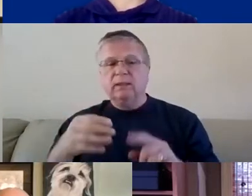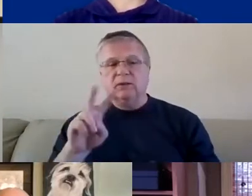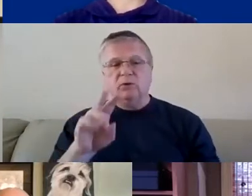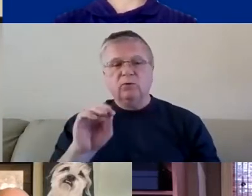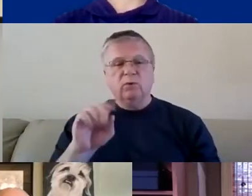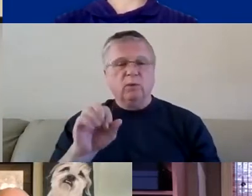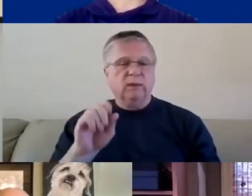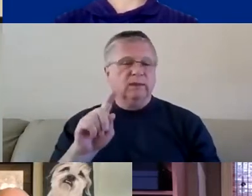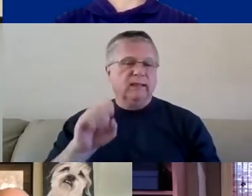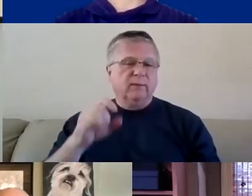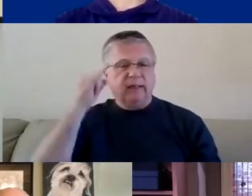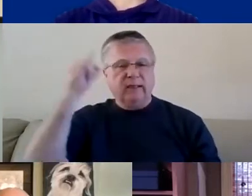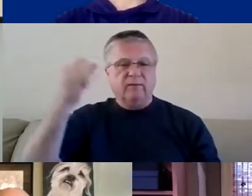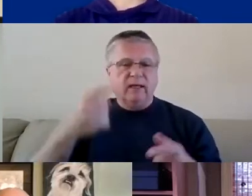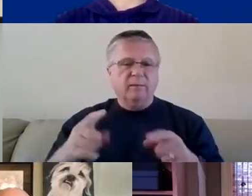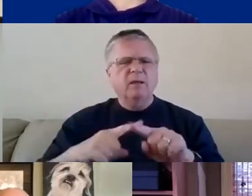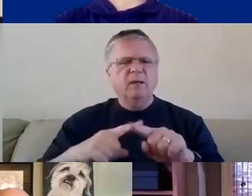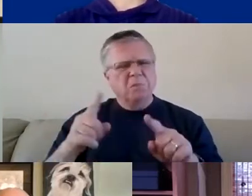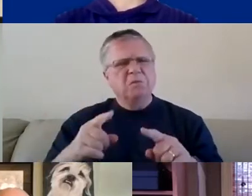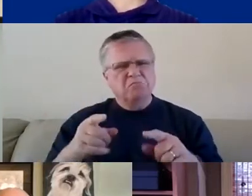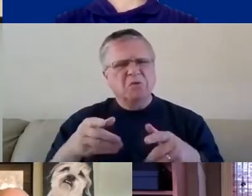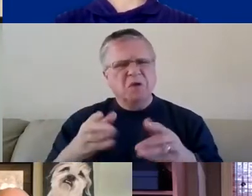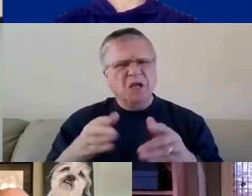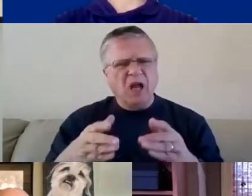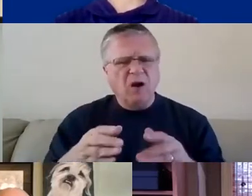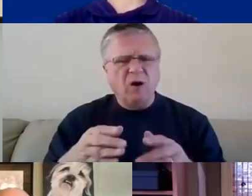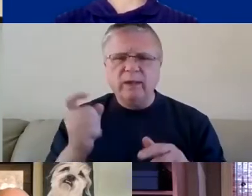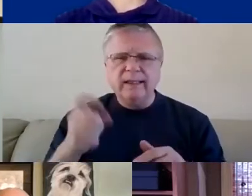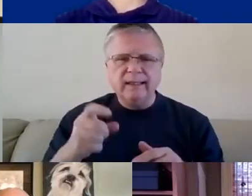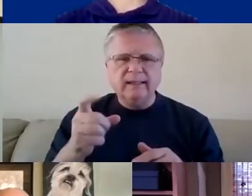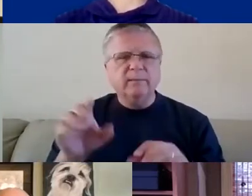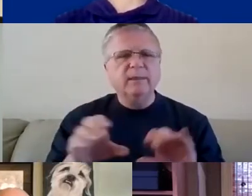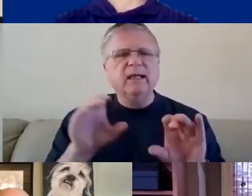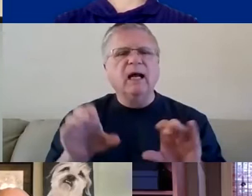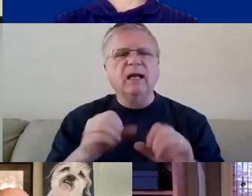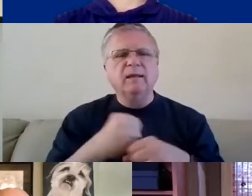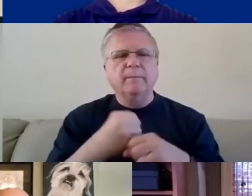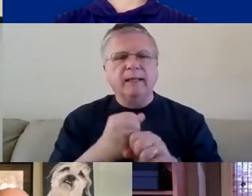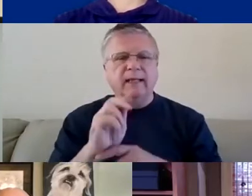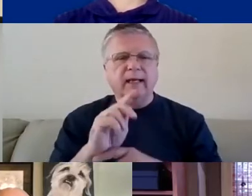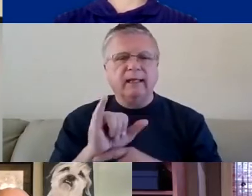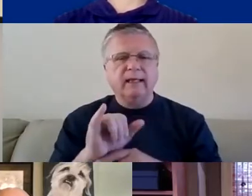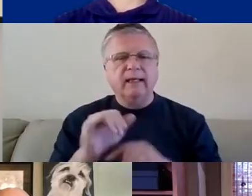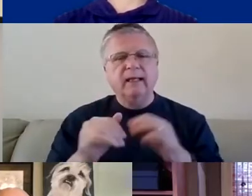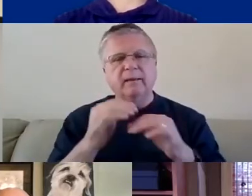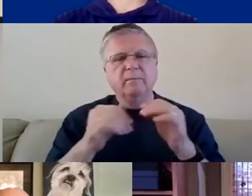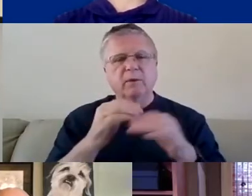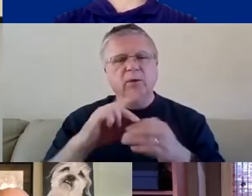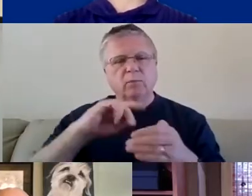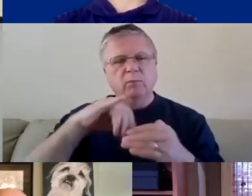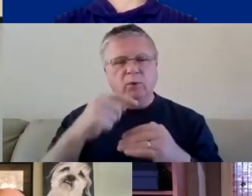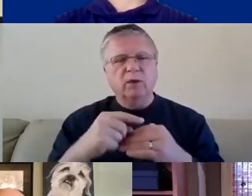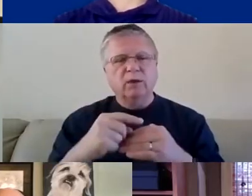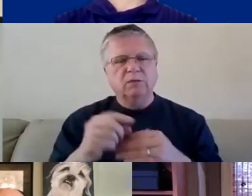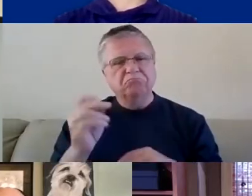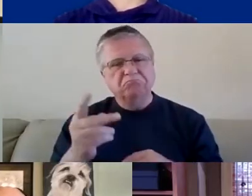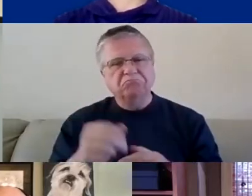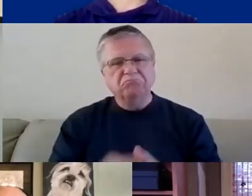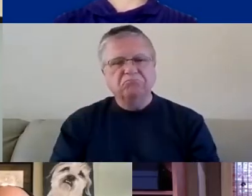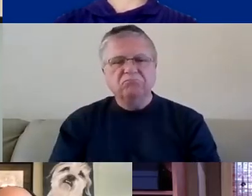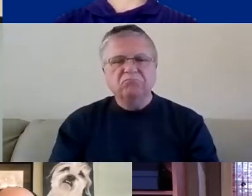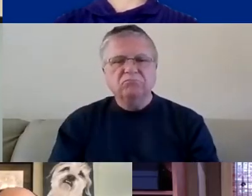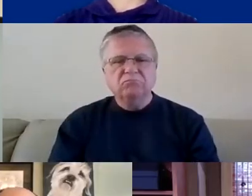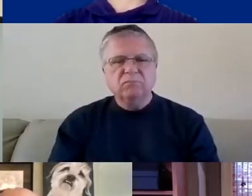happen, but it would accommodate what needs to be done to make the Allegheny building project viable. Before I turn